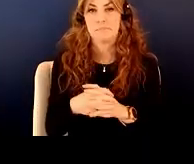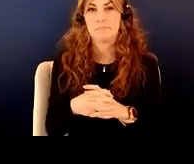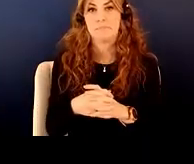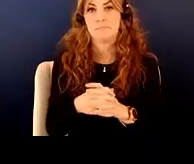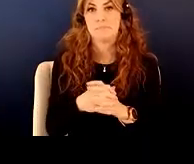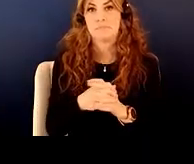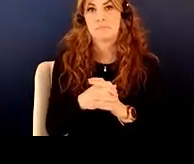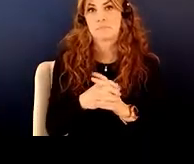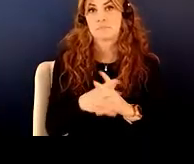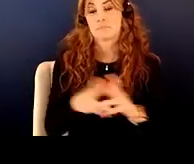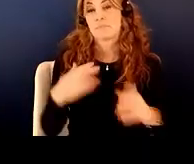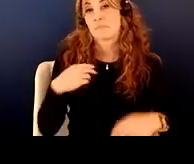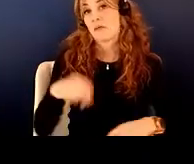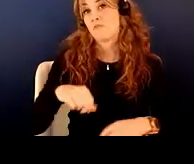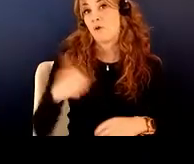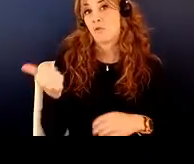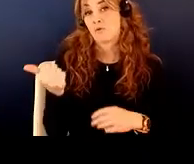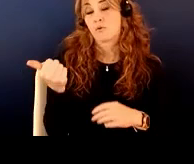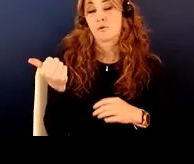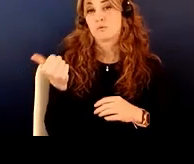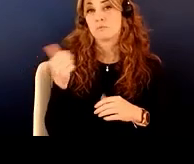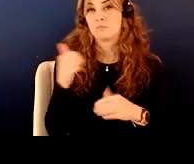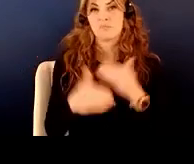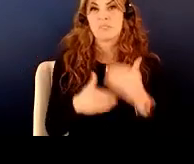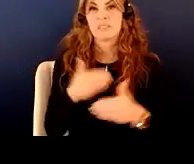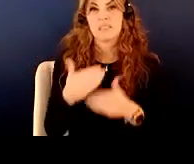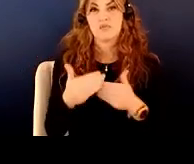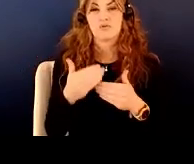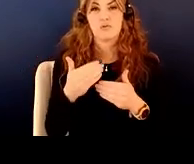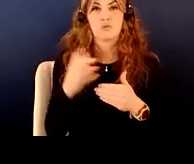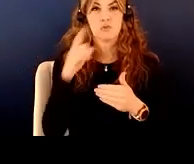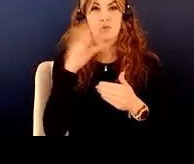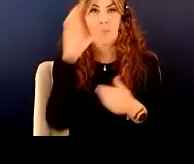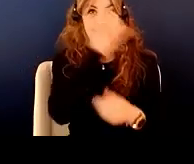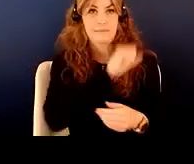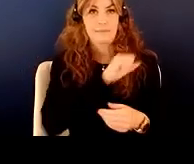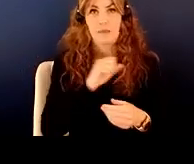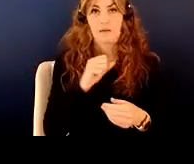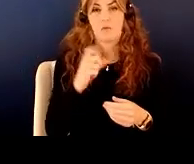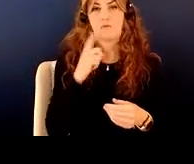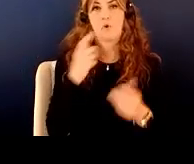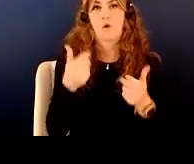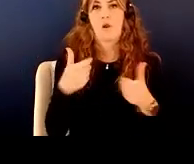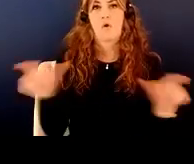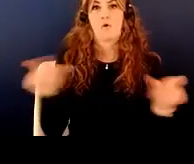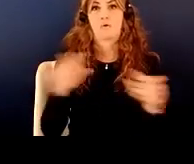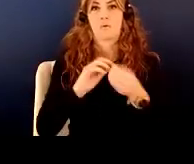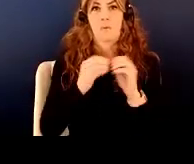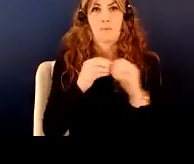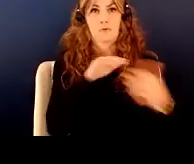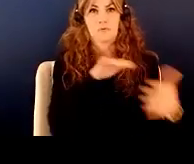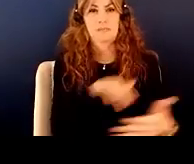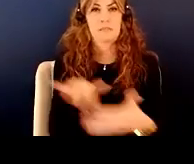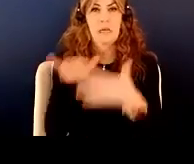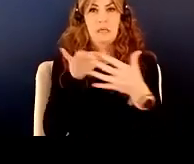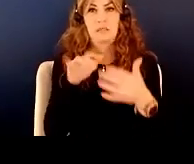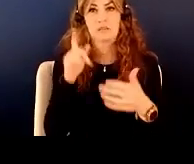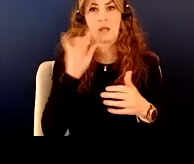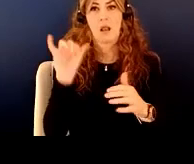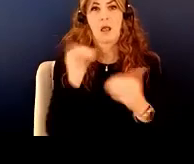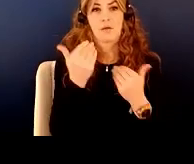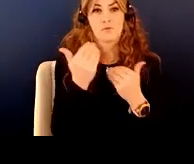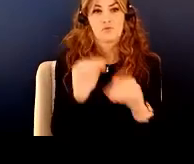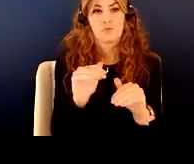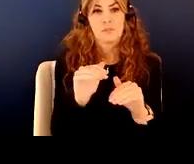are other estimation procedures that are useful, especially with large numbers of studies, like restricted maximum